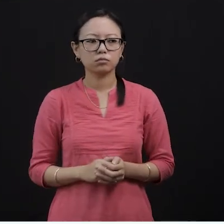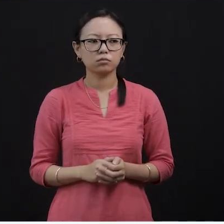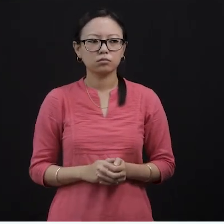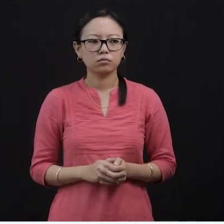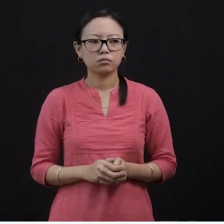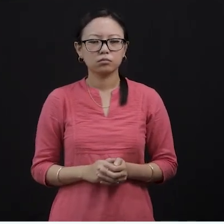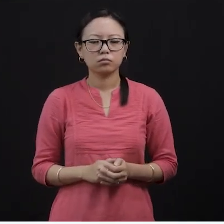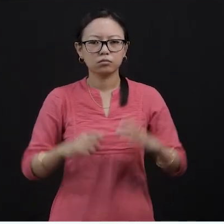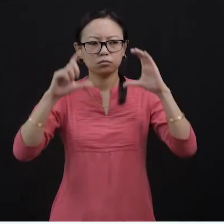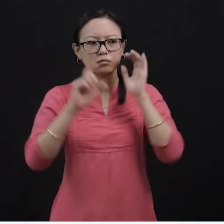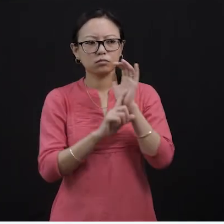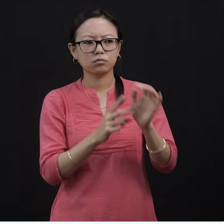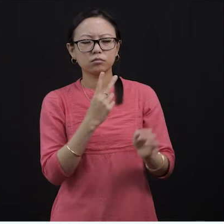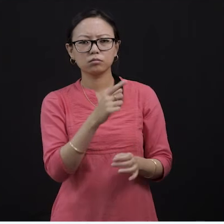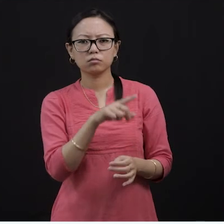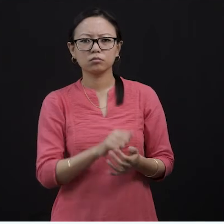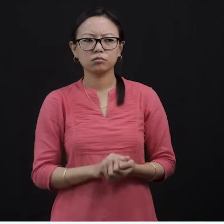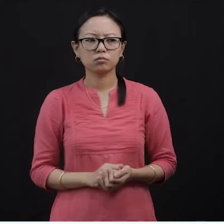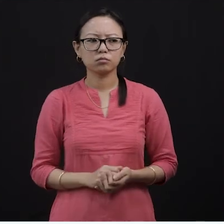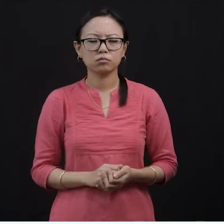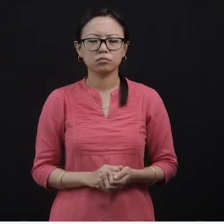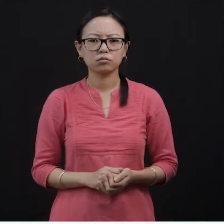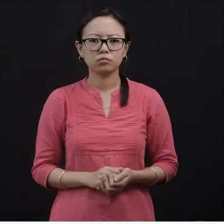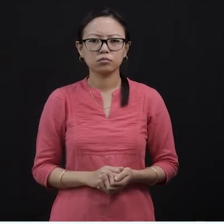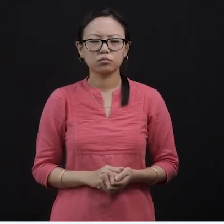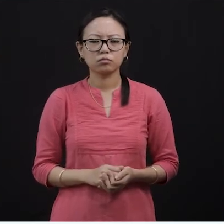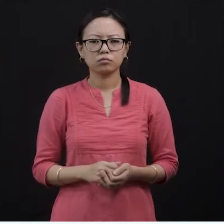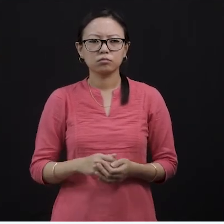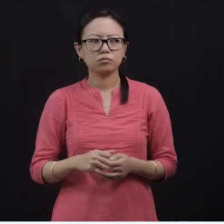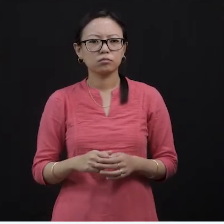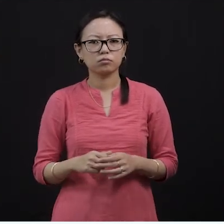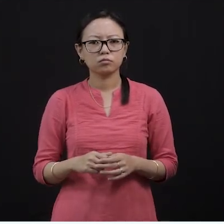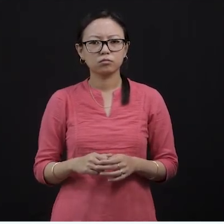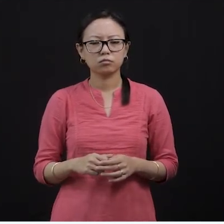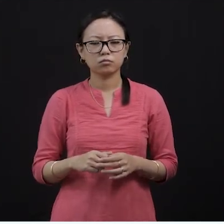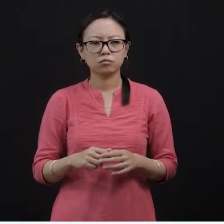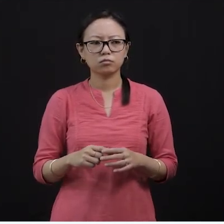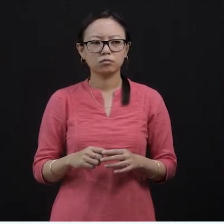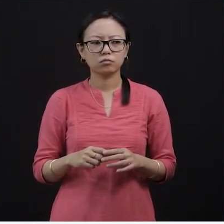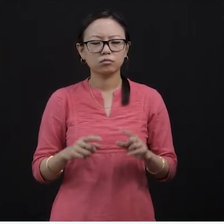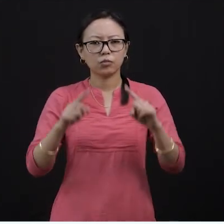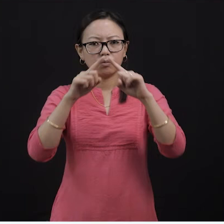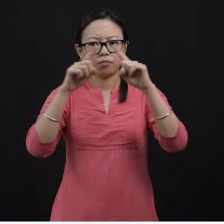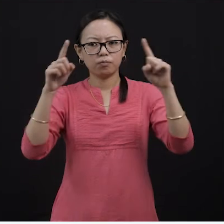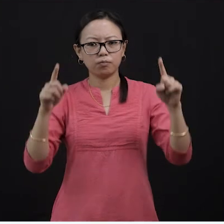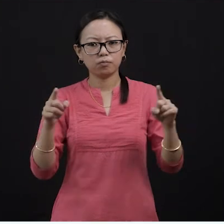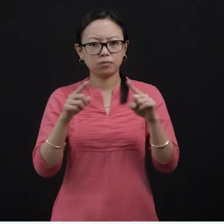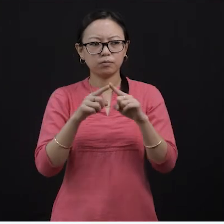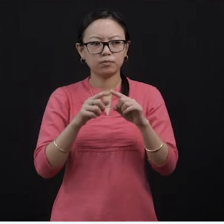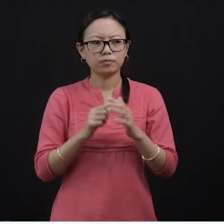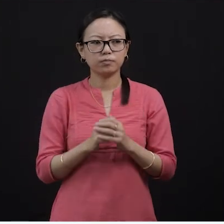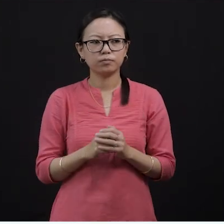freely suspended bar magnet, okay, a freely suspended bar magnet always comes to